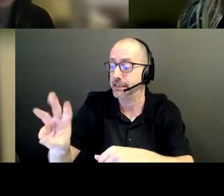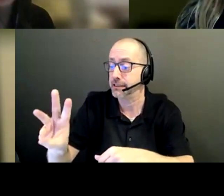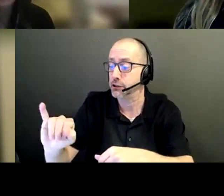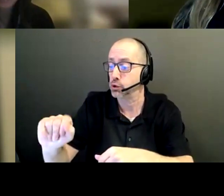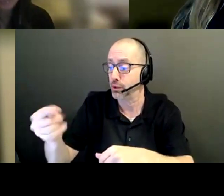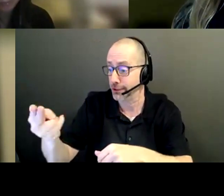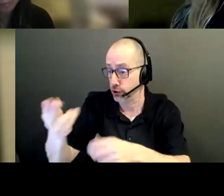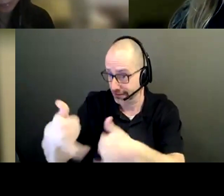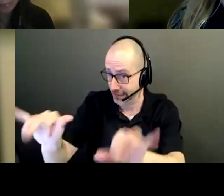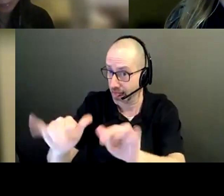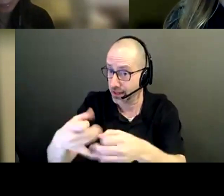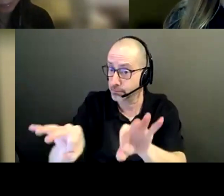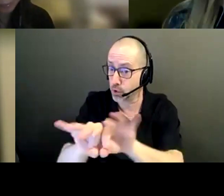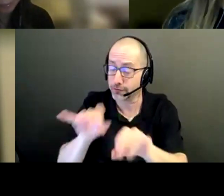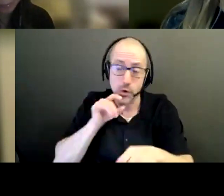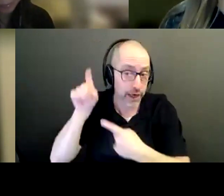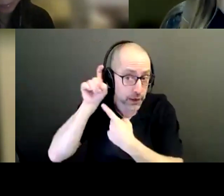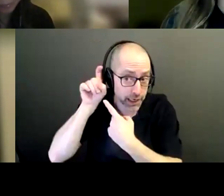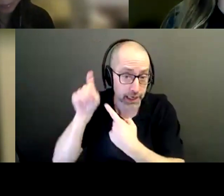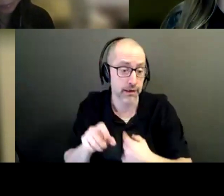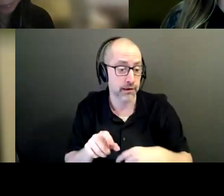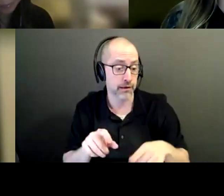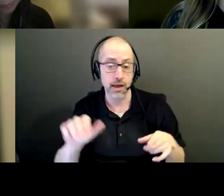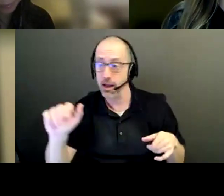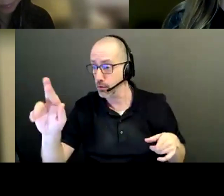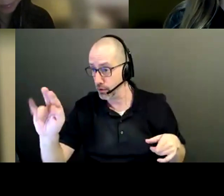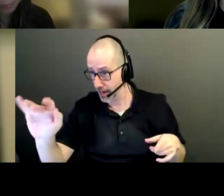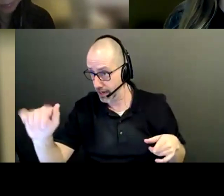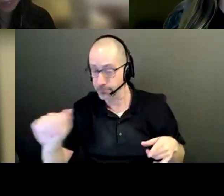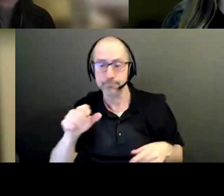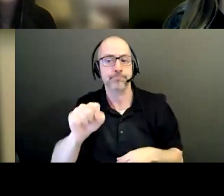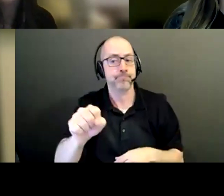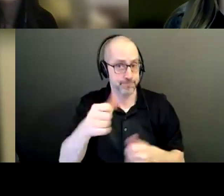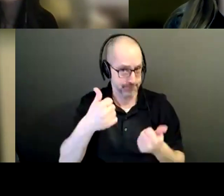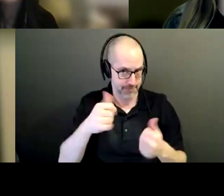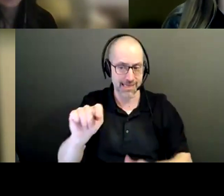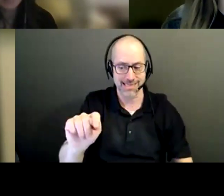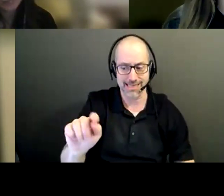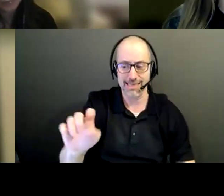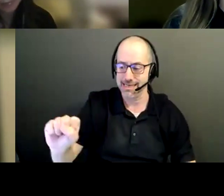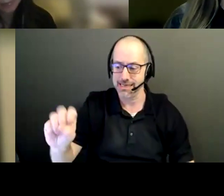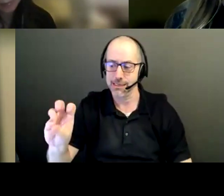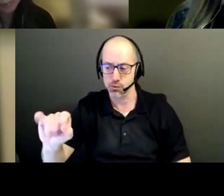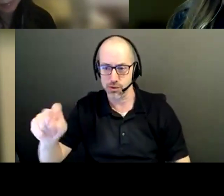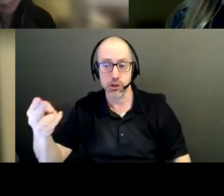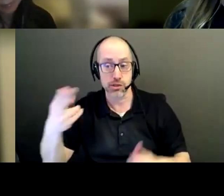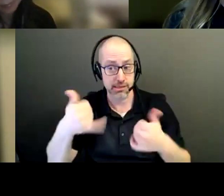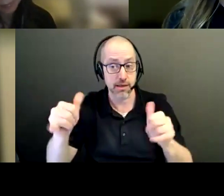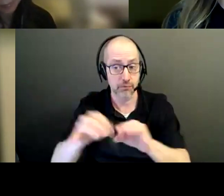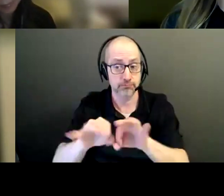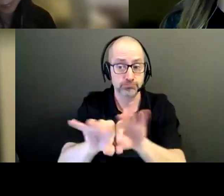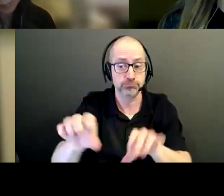I think. Yeah, great question. Yes, they are. They're still relevant, though, of course, with